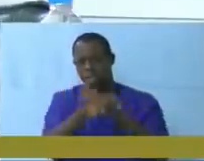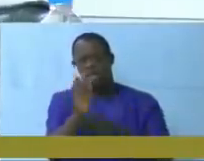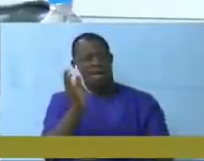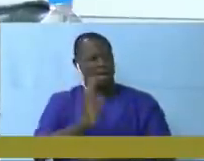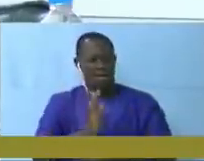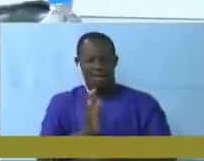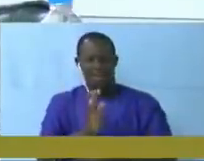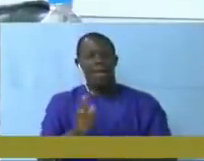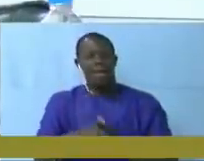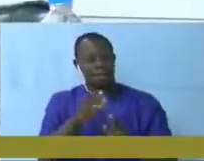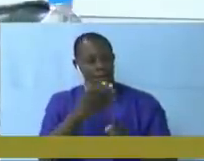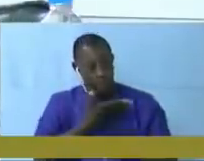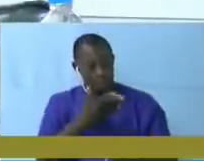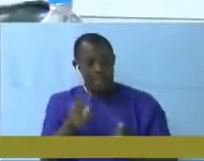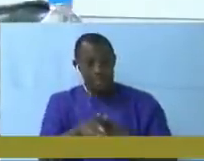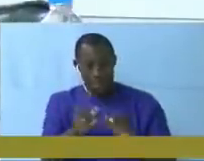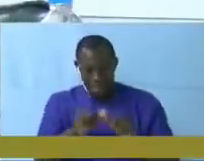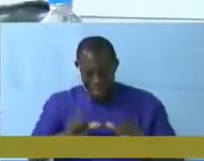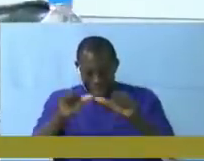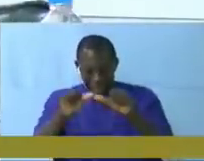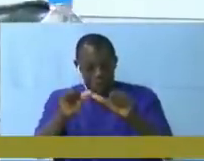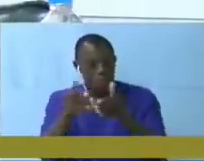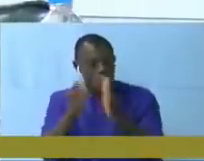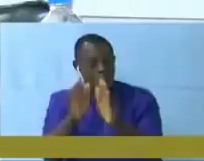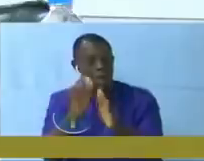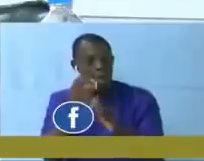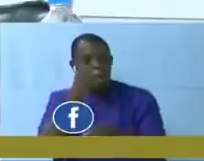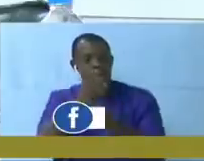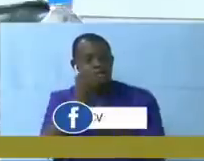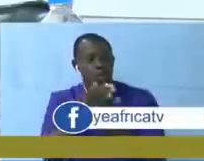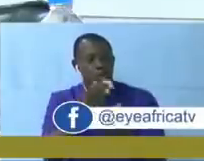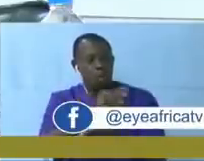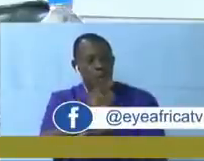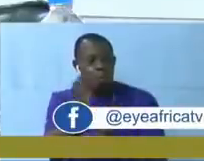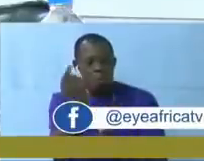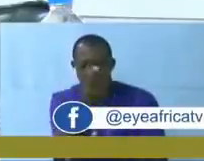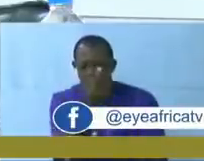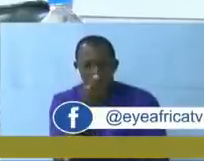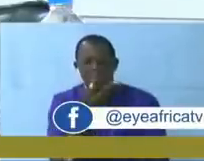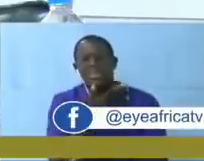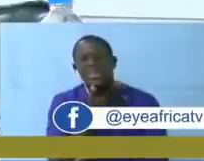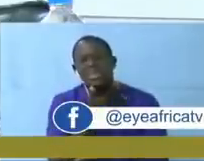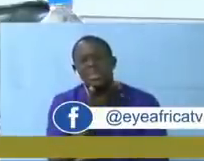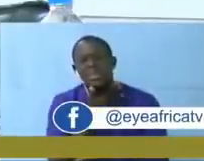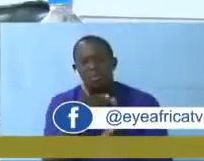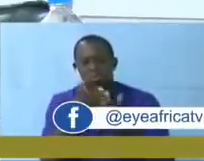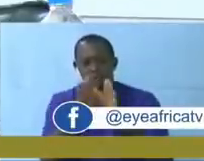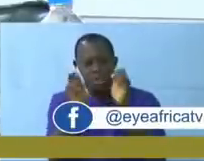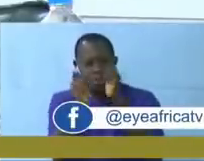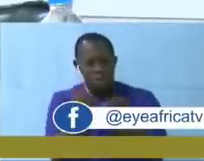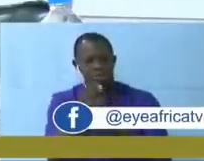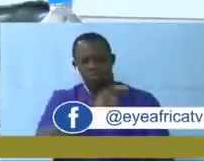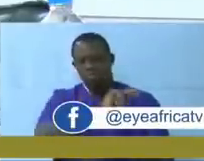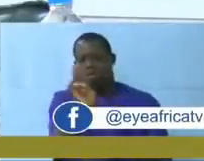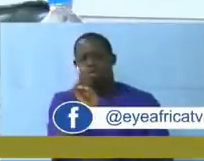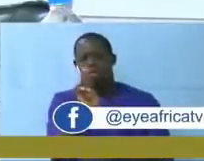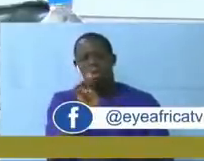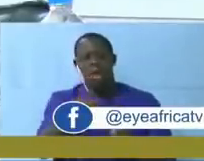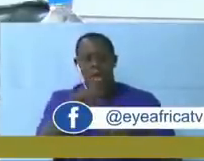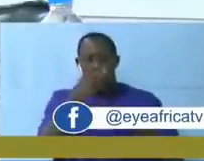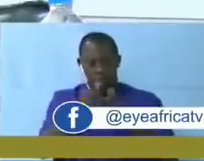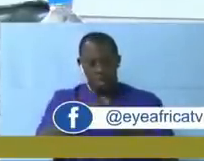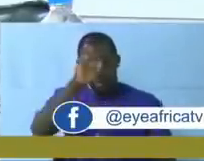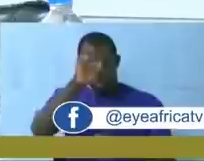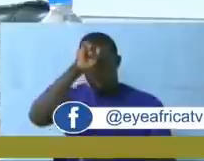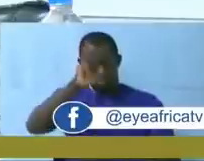of the day, you're putting in safeguards, make sure they're not just changed easily. As in, if you have a dictator, the dictator